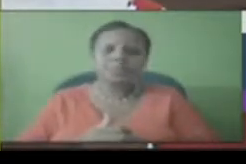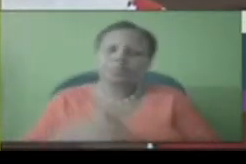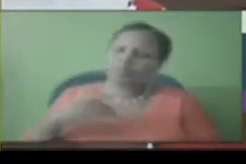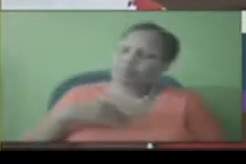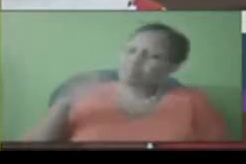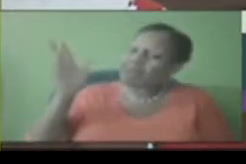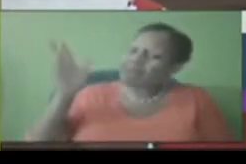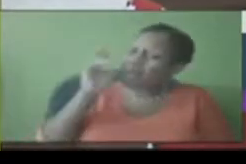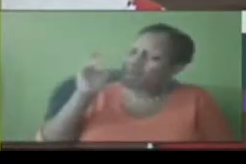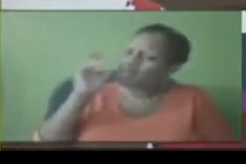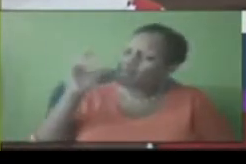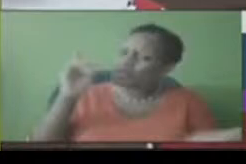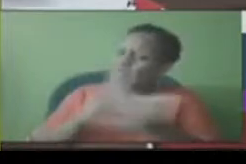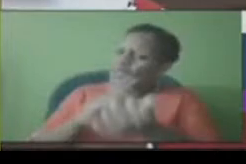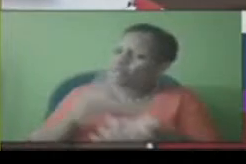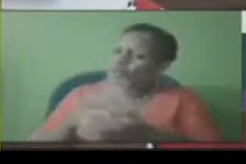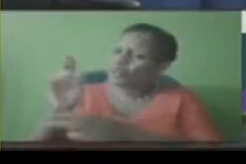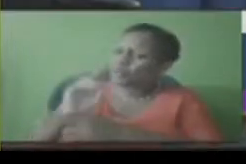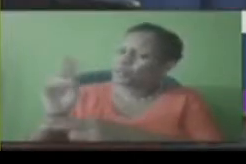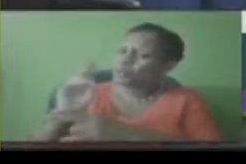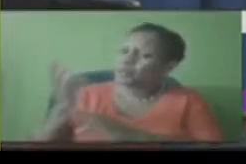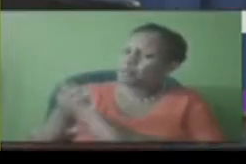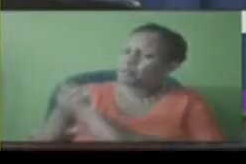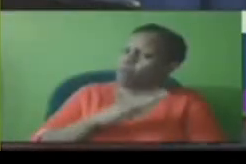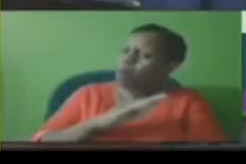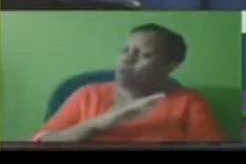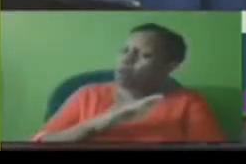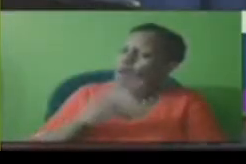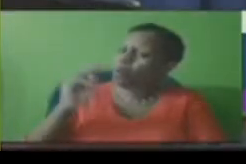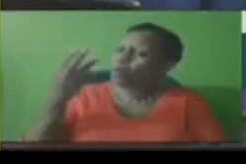that come before you as No, well? that wouldn't come before me.